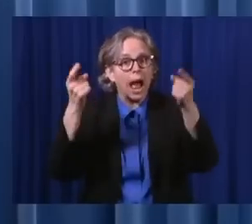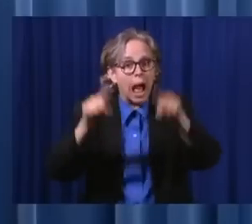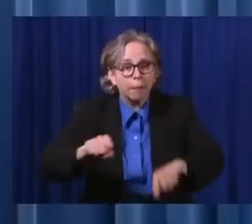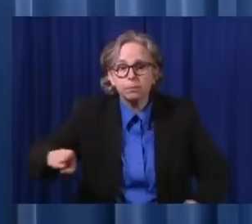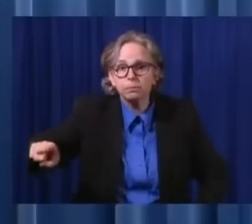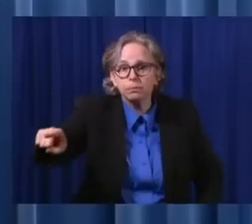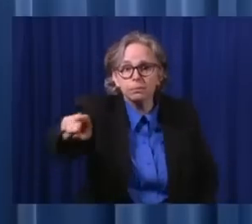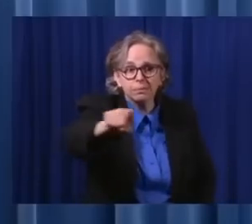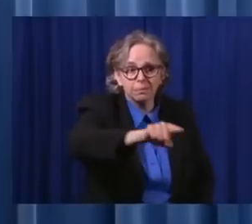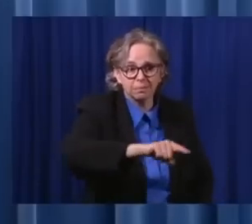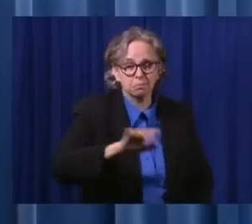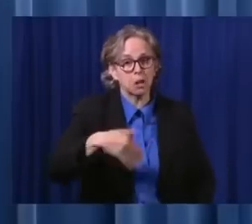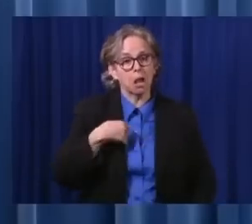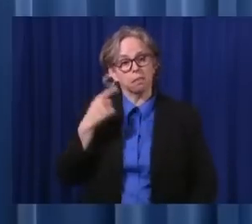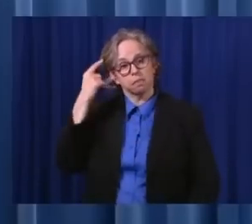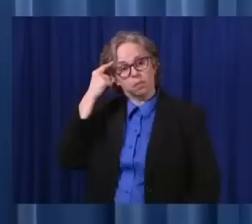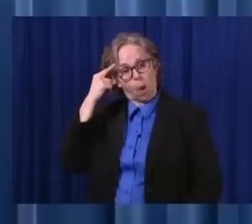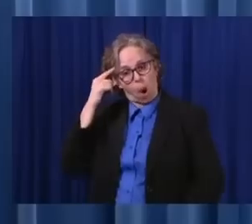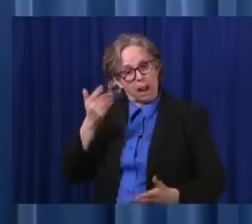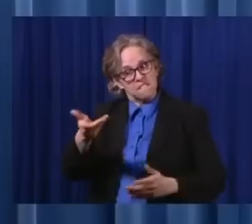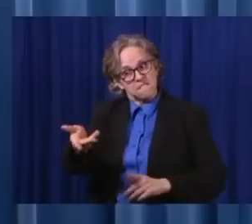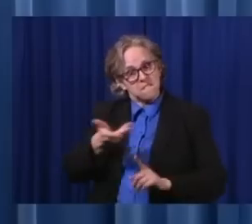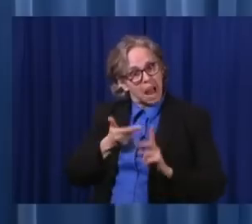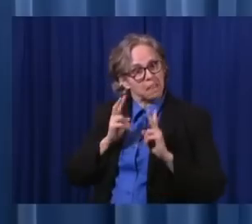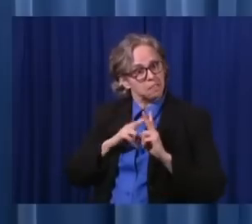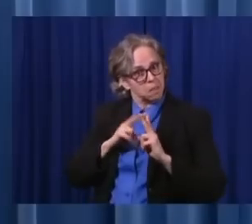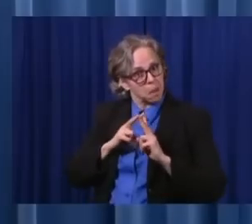very, very gripping, frankly.